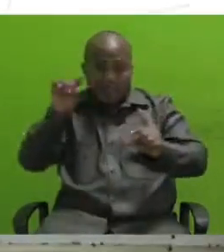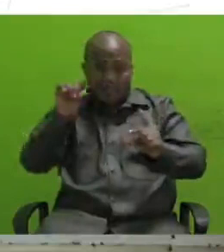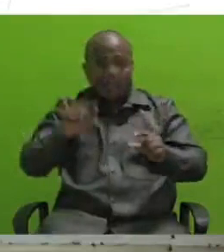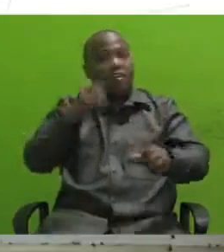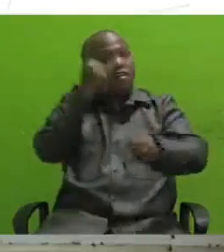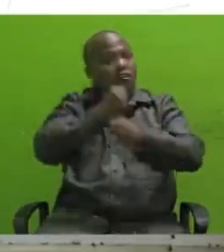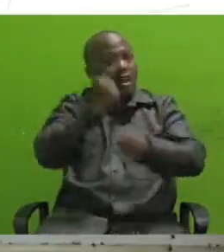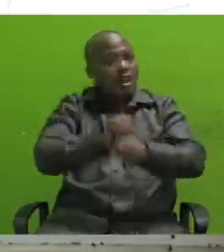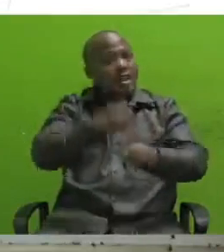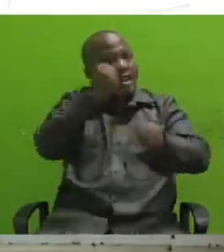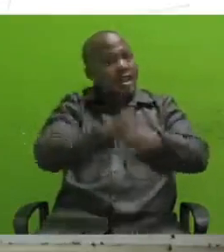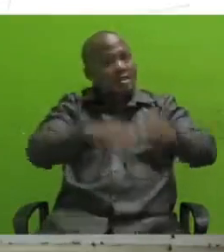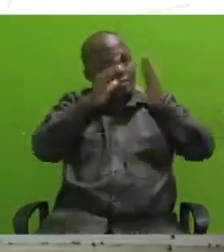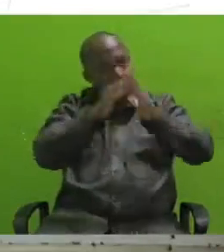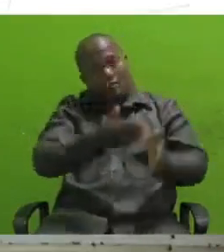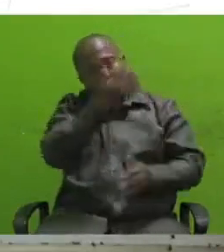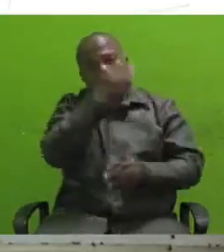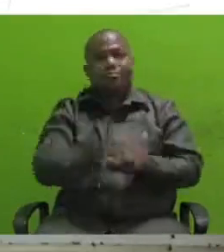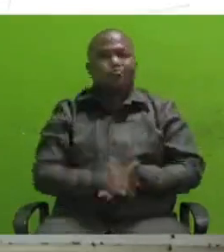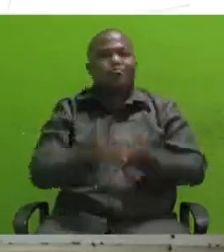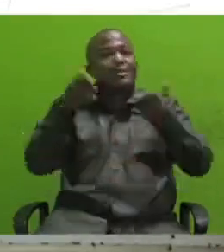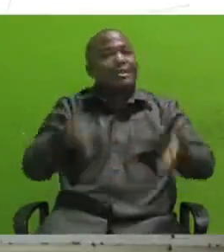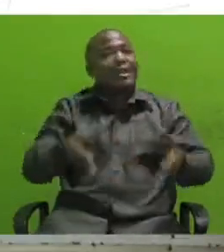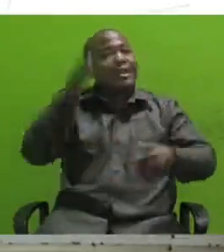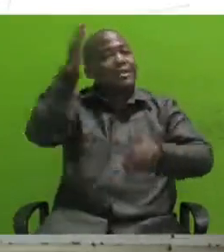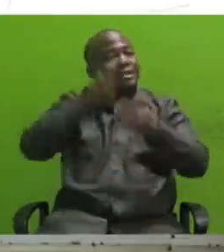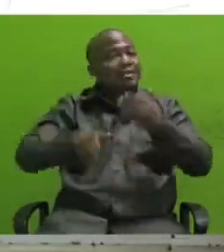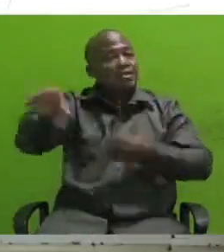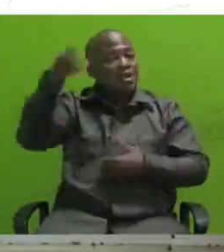And here is the end of our lesson. I hope